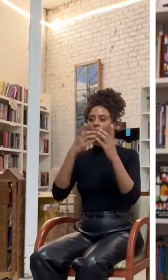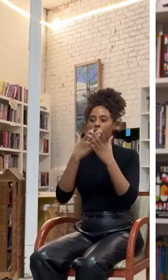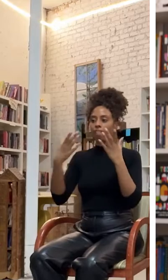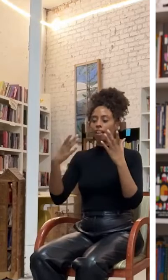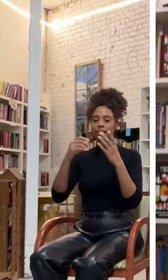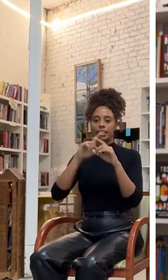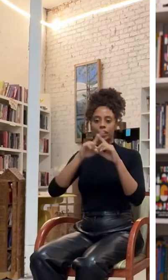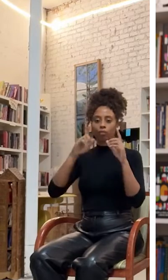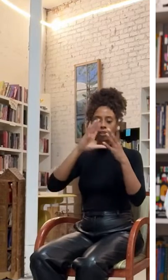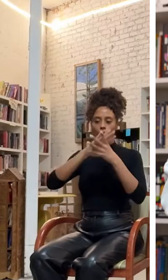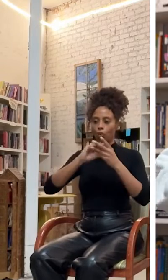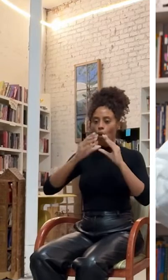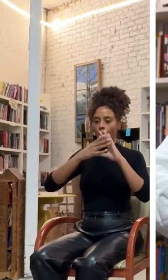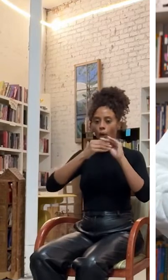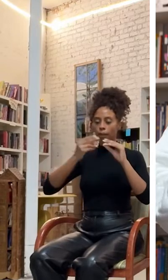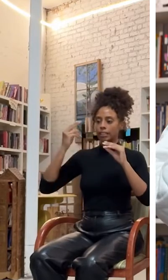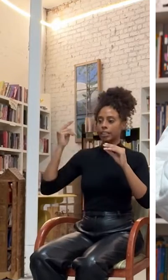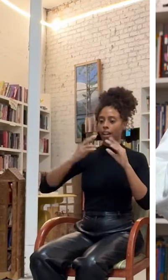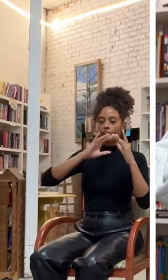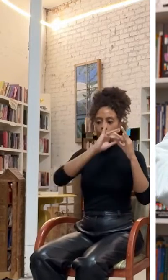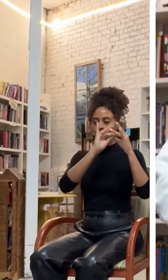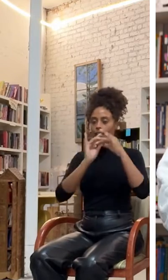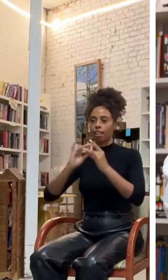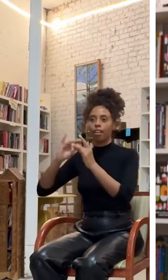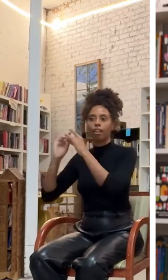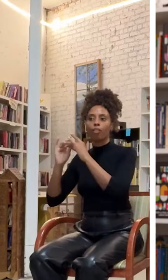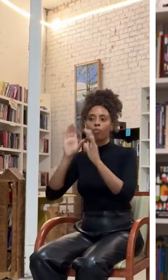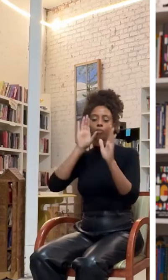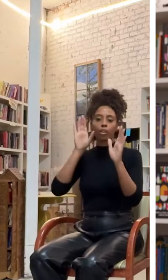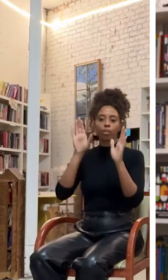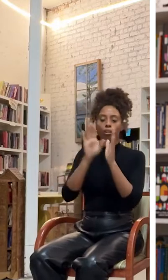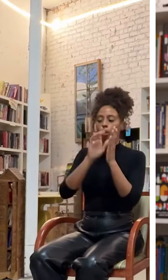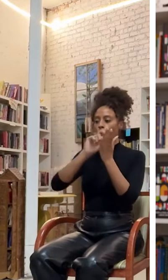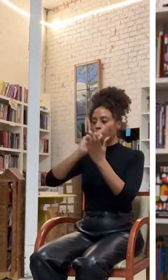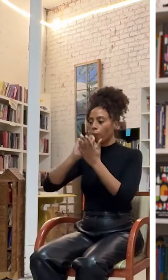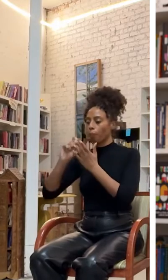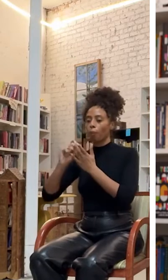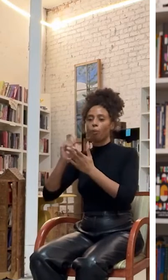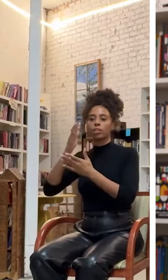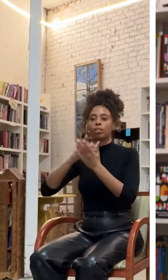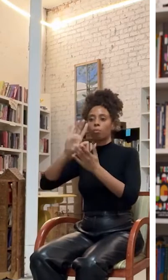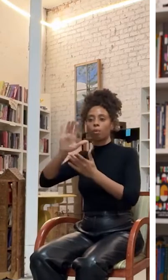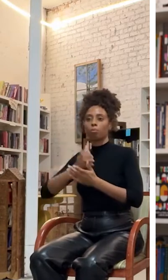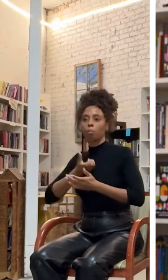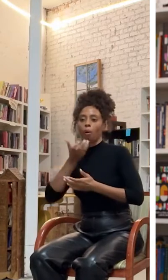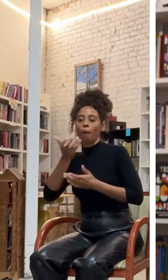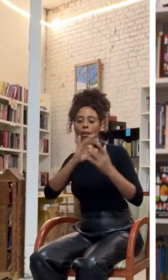all sorts of stories and lineages, from visual to the written word to sharing even bits of your own poetry.